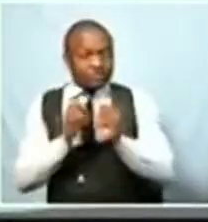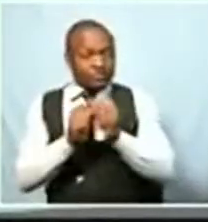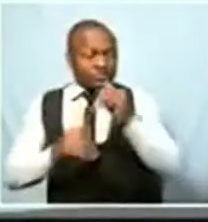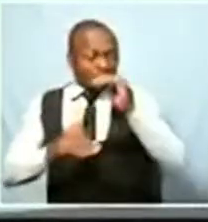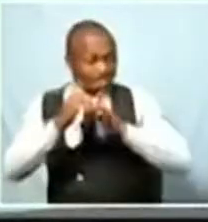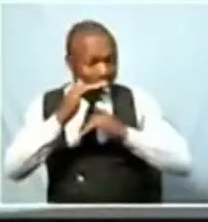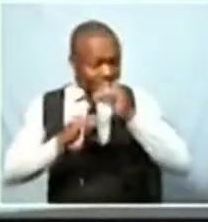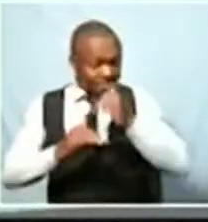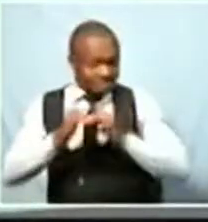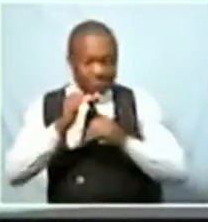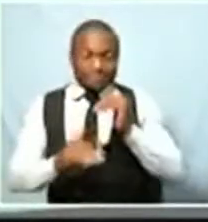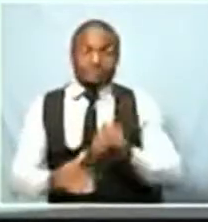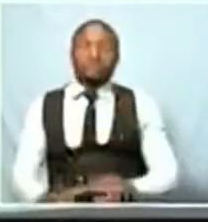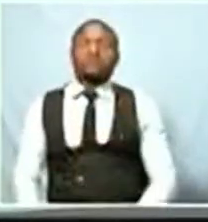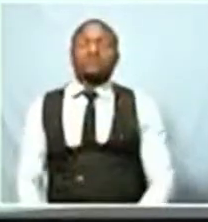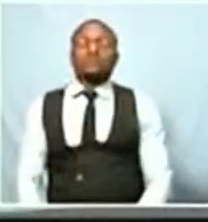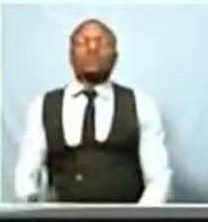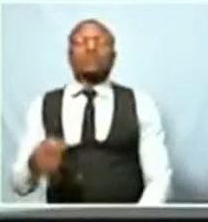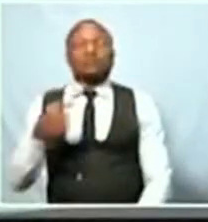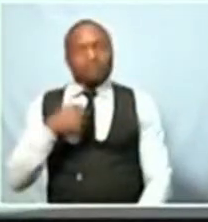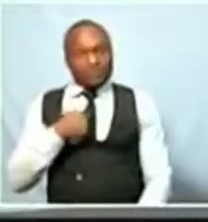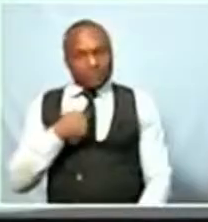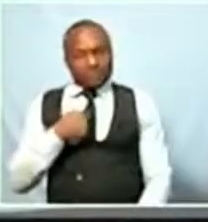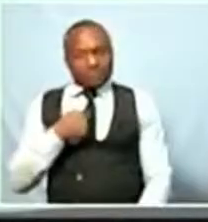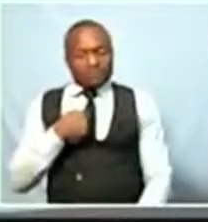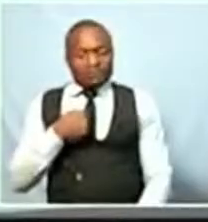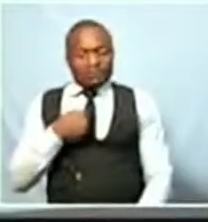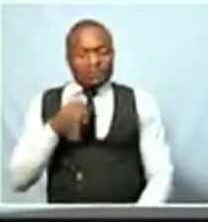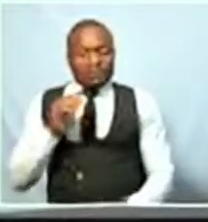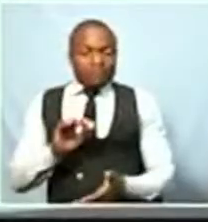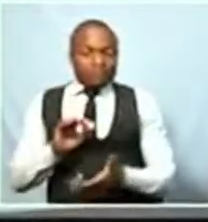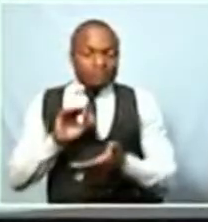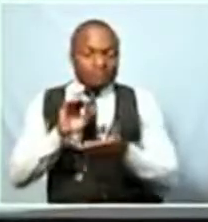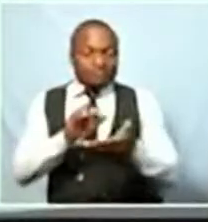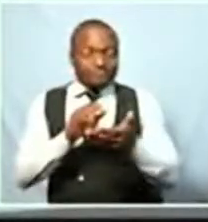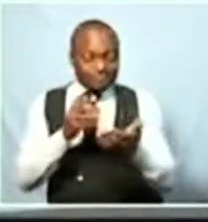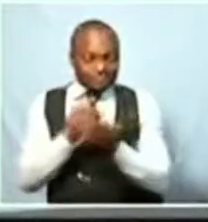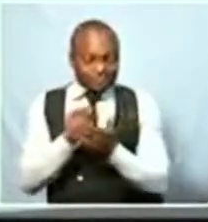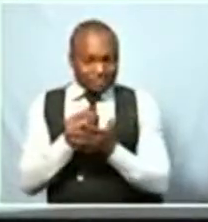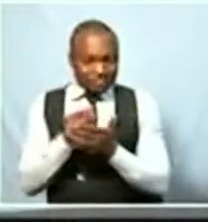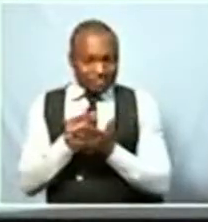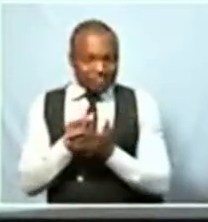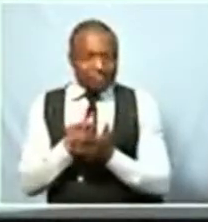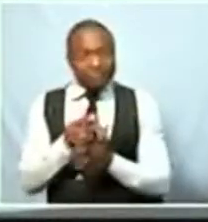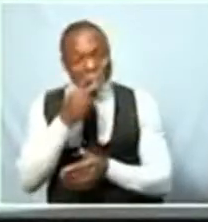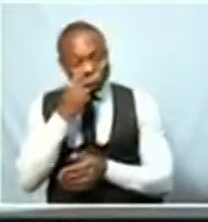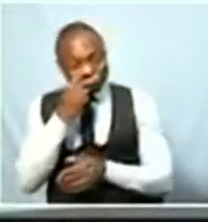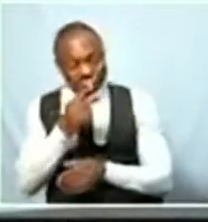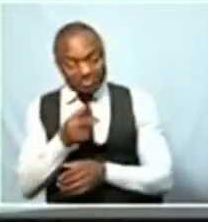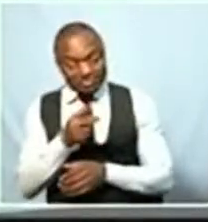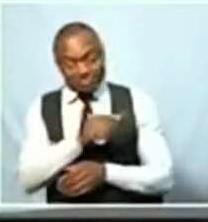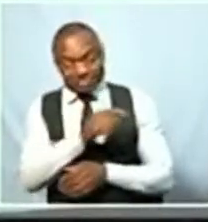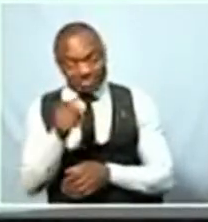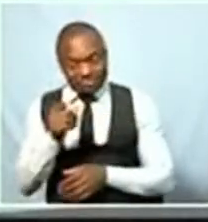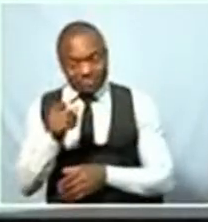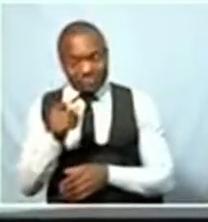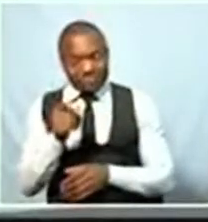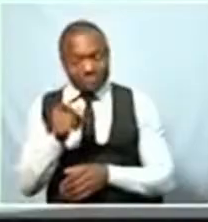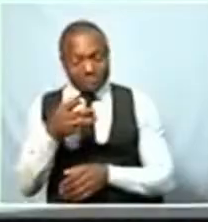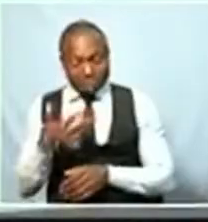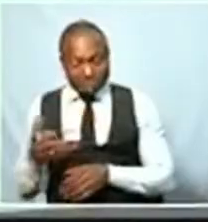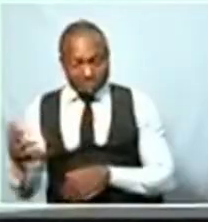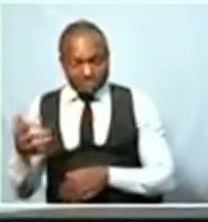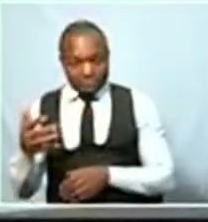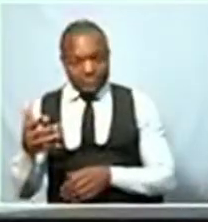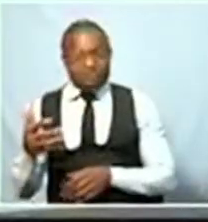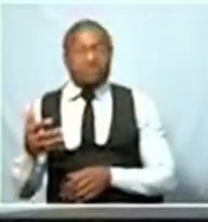that. So I take it that when they were allocating these amounts, they looked at those permutations, because I